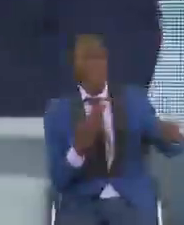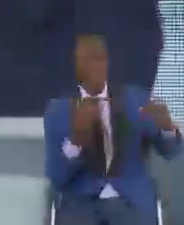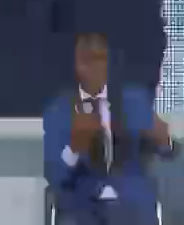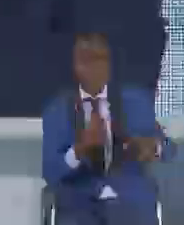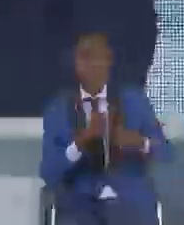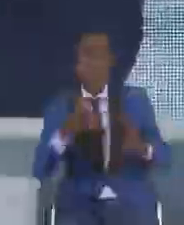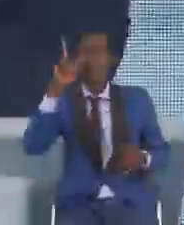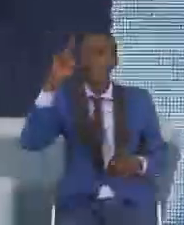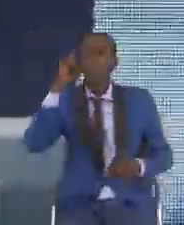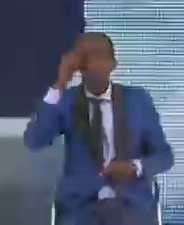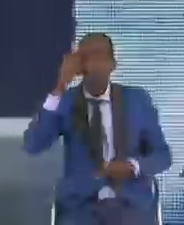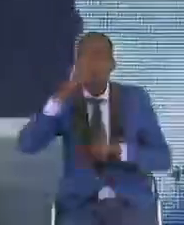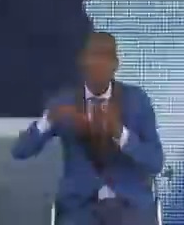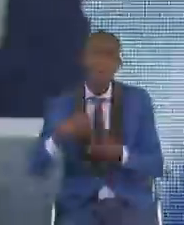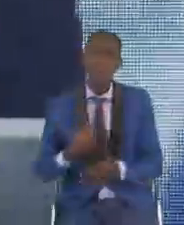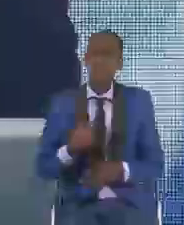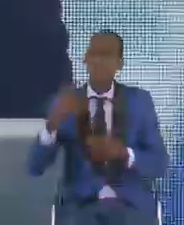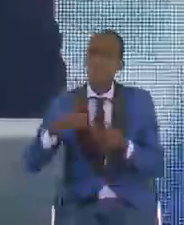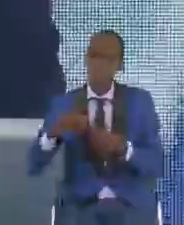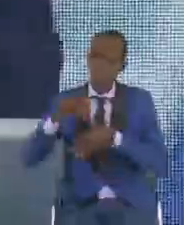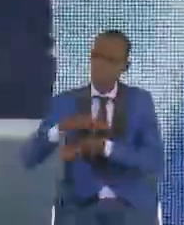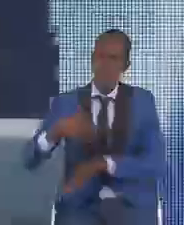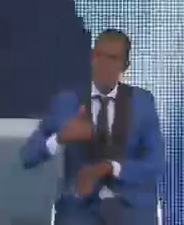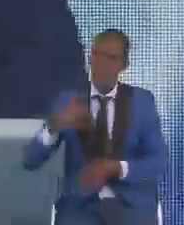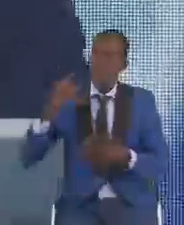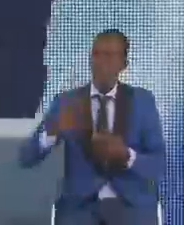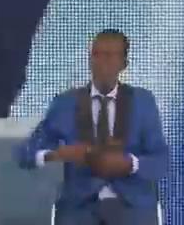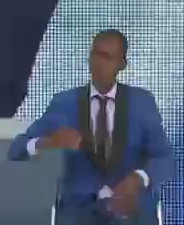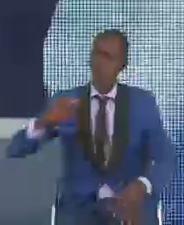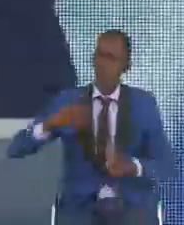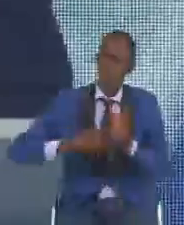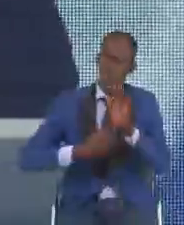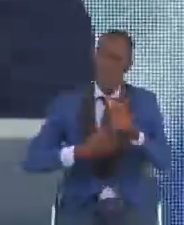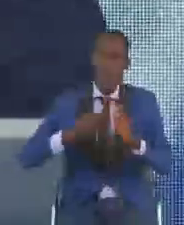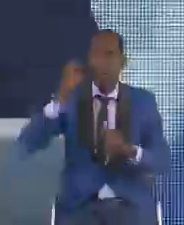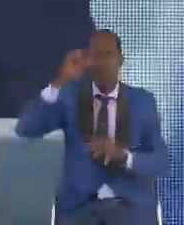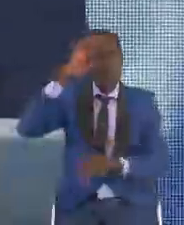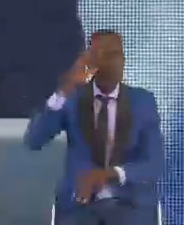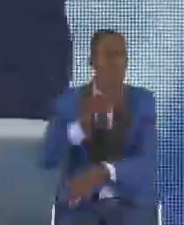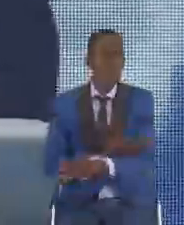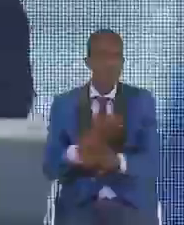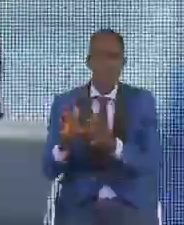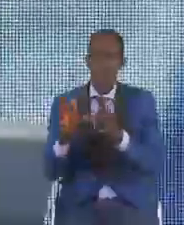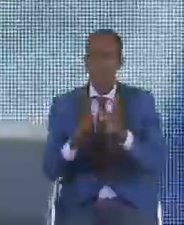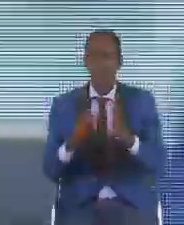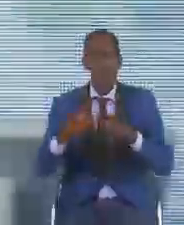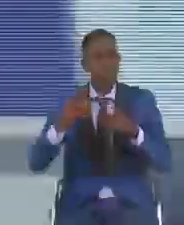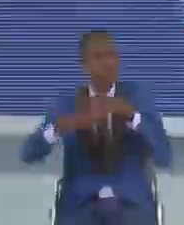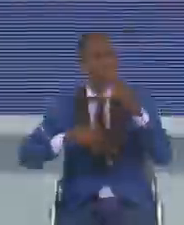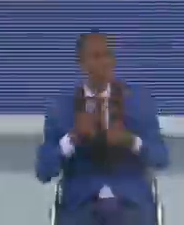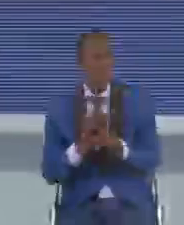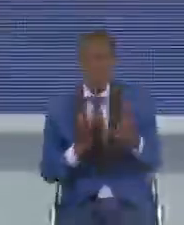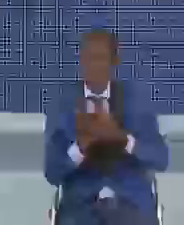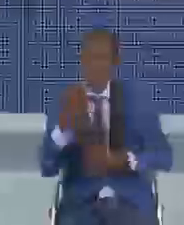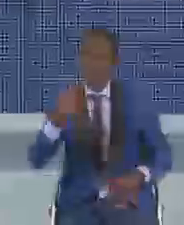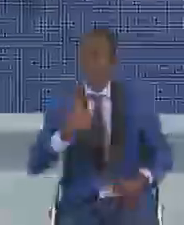reveal a son, our Savior, our Lord, to reveal that son through me. I just grabbed